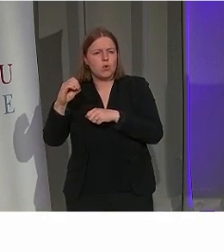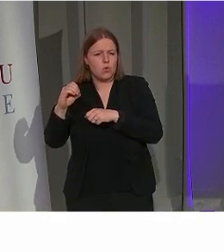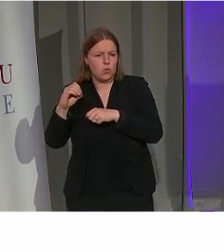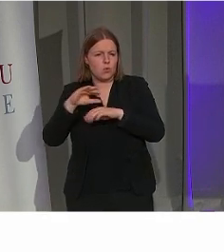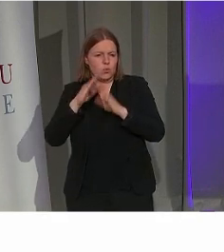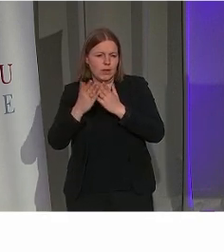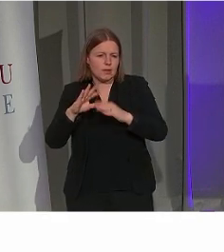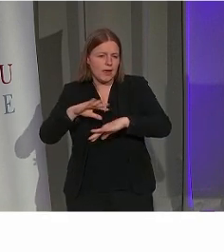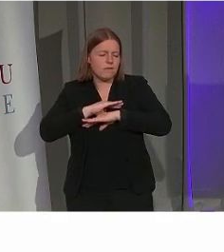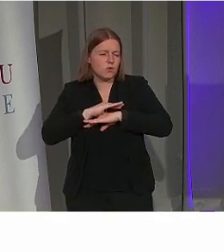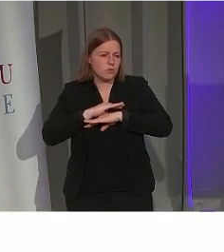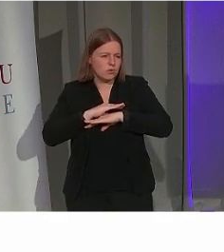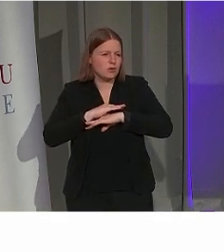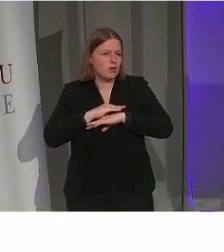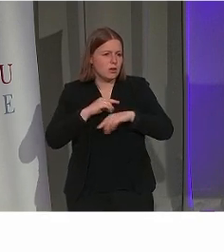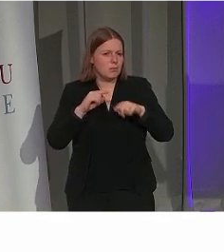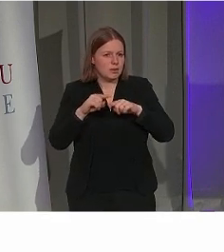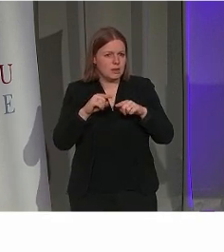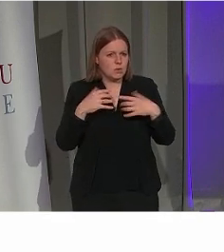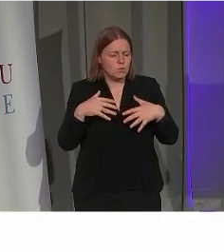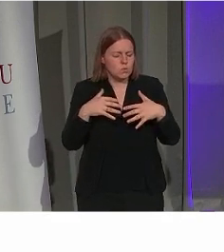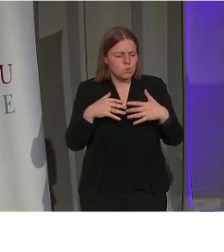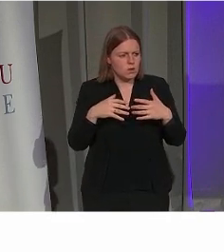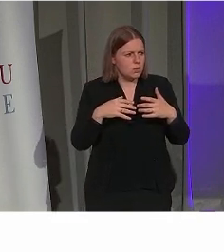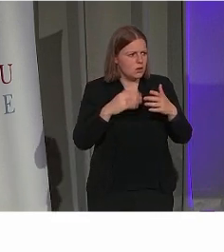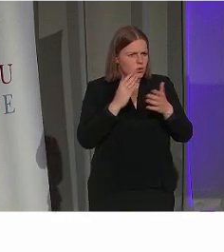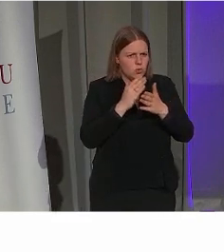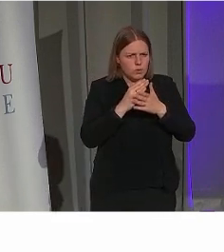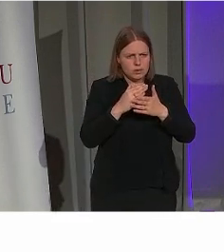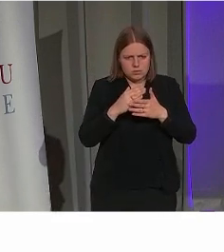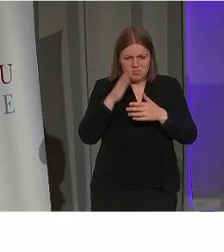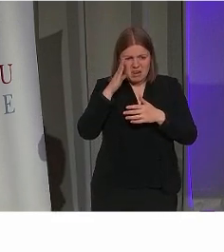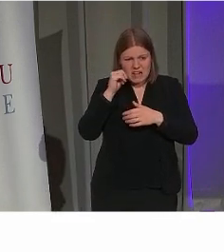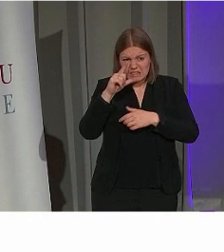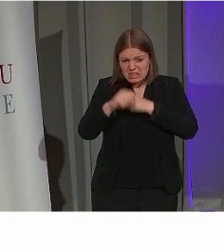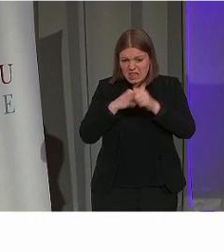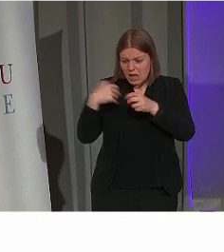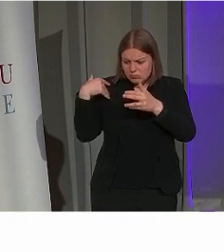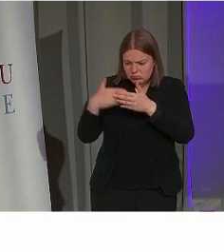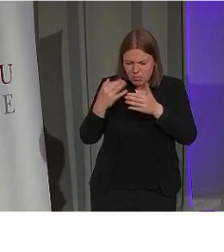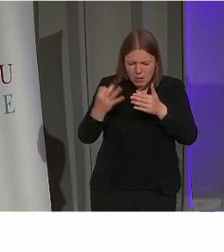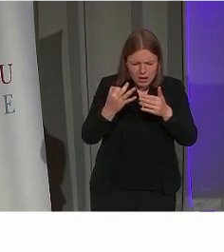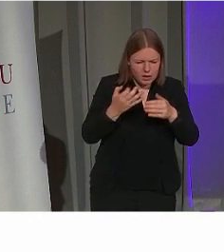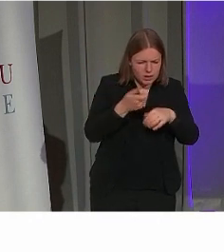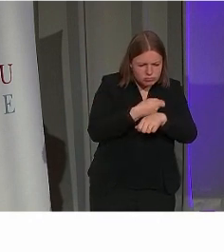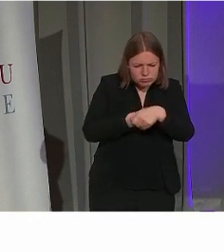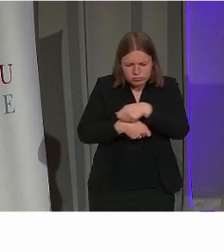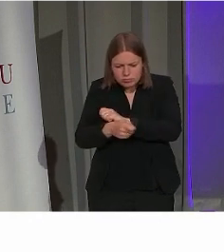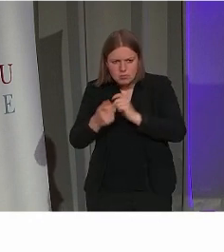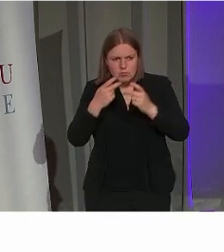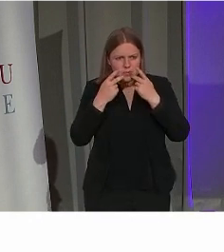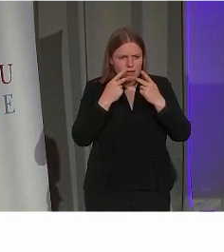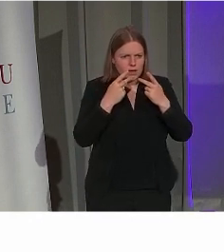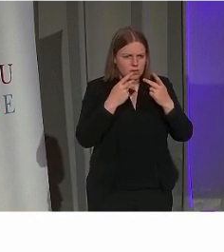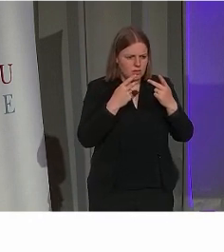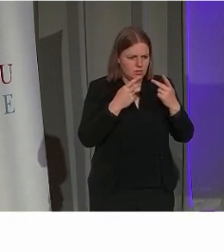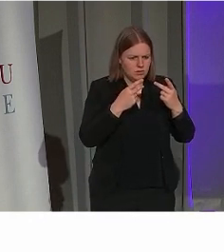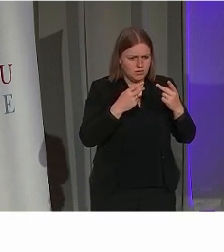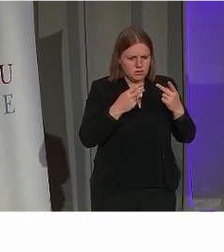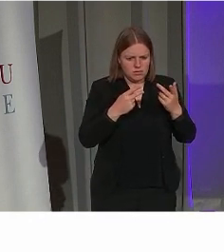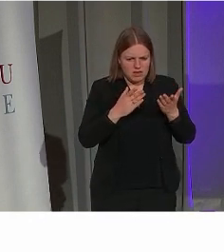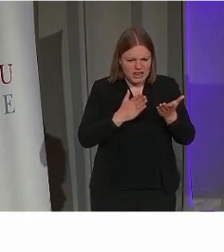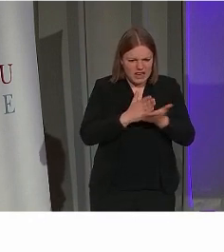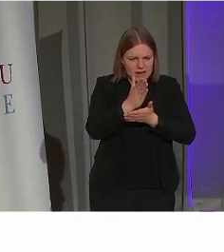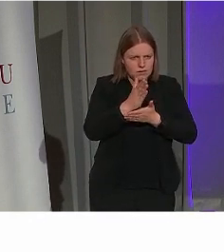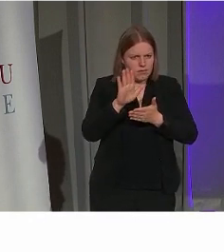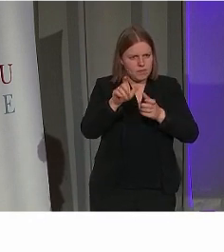have taken this important initiatives over the last decade to respect, protect, and fulfill the rights to